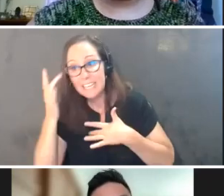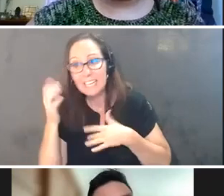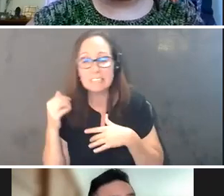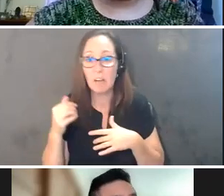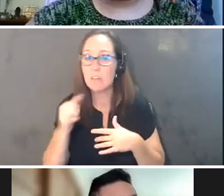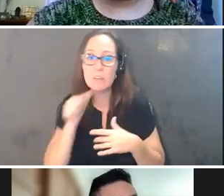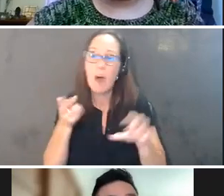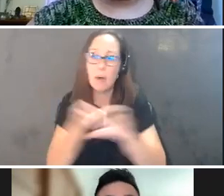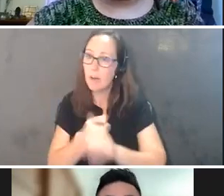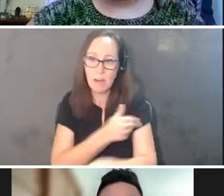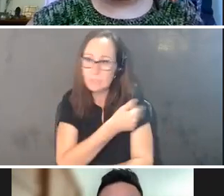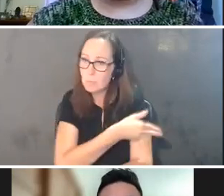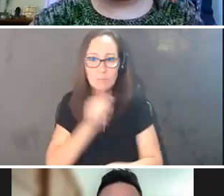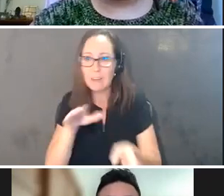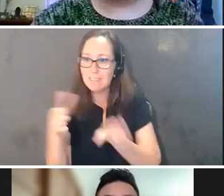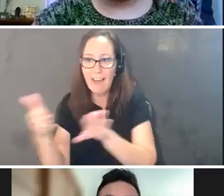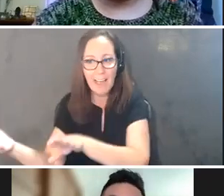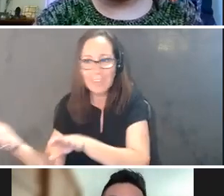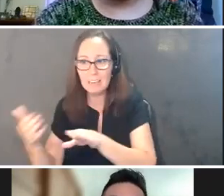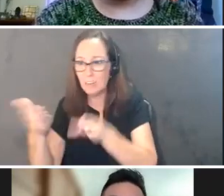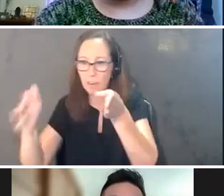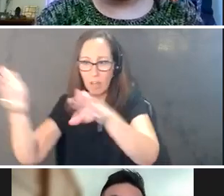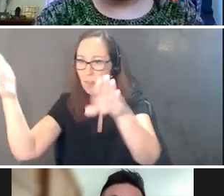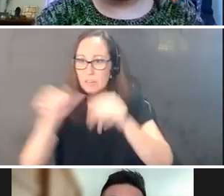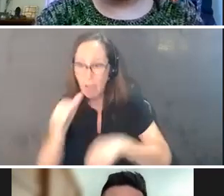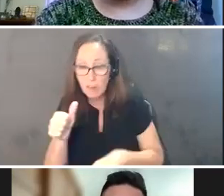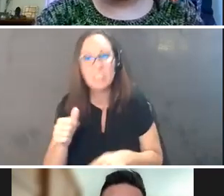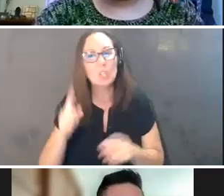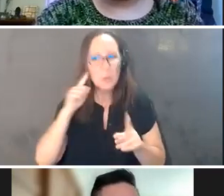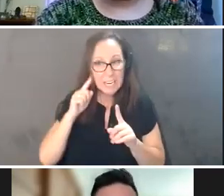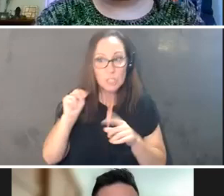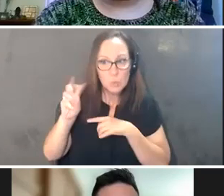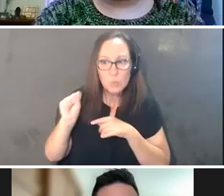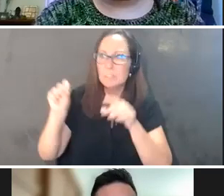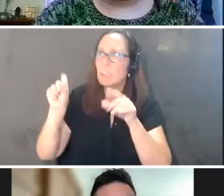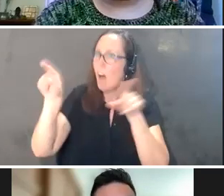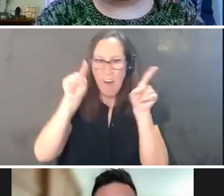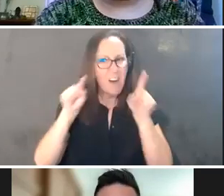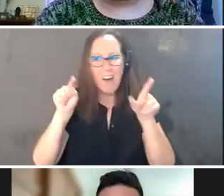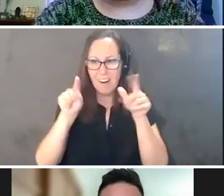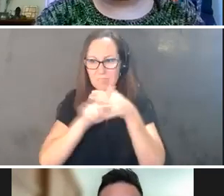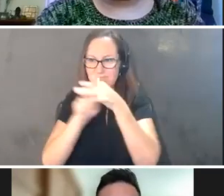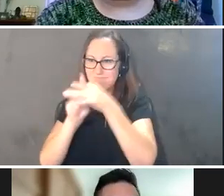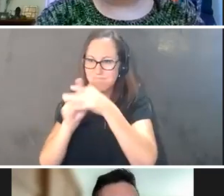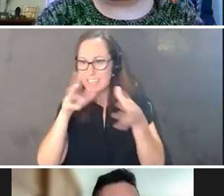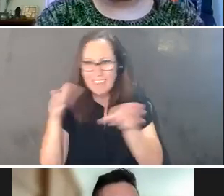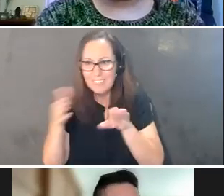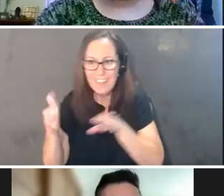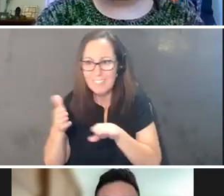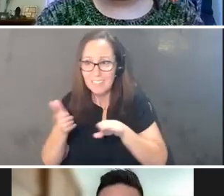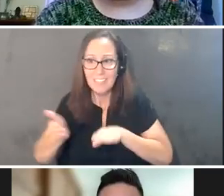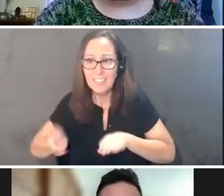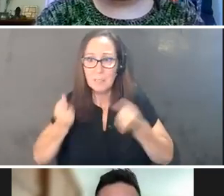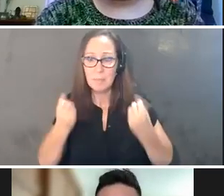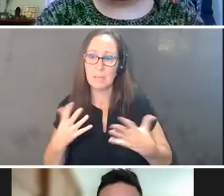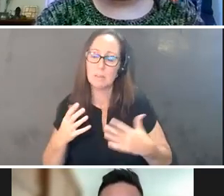big difference. I have to stress that as much as possible, as you hear in the news a lot about death, and death absolutely is the most important thing and the